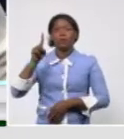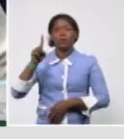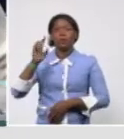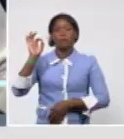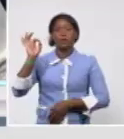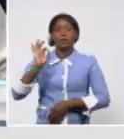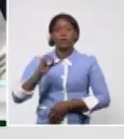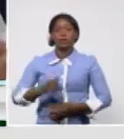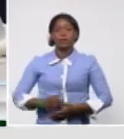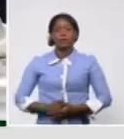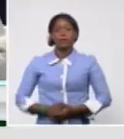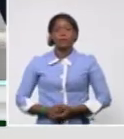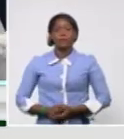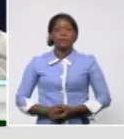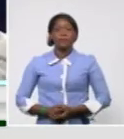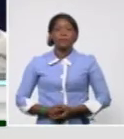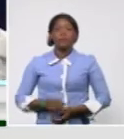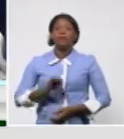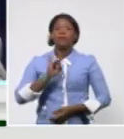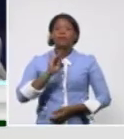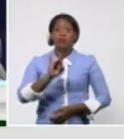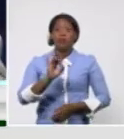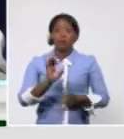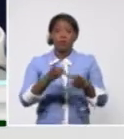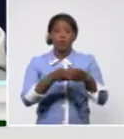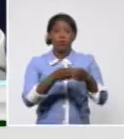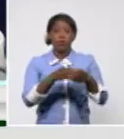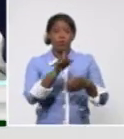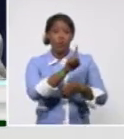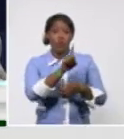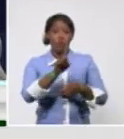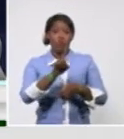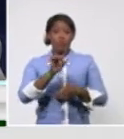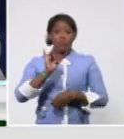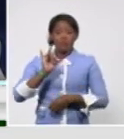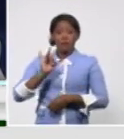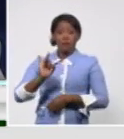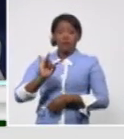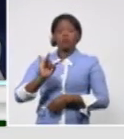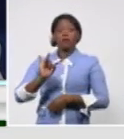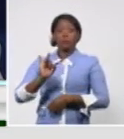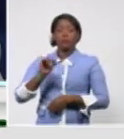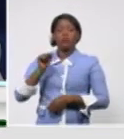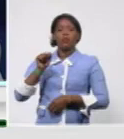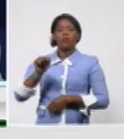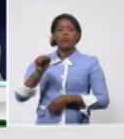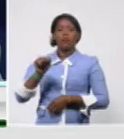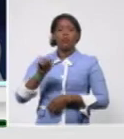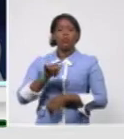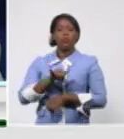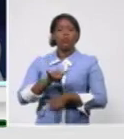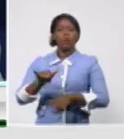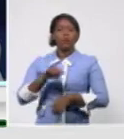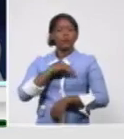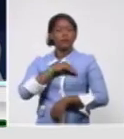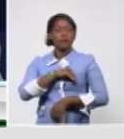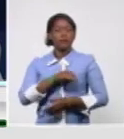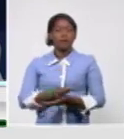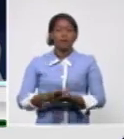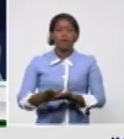63.6% of the 11 cases yesterday, were asymptomatic at the time of testing,